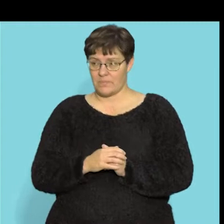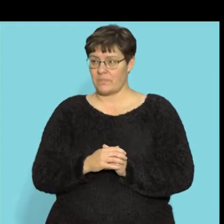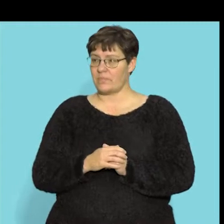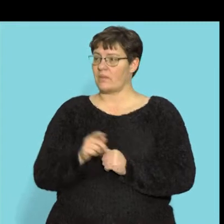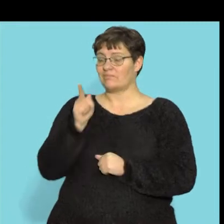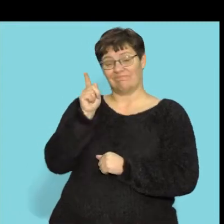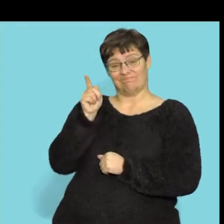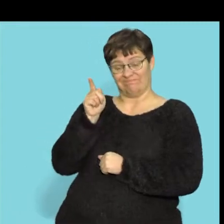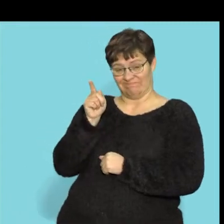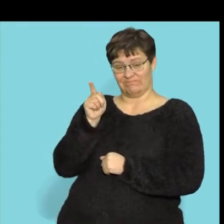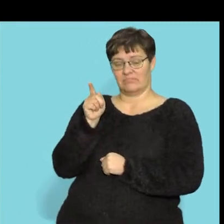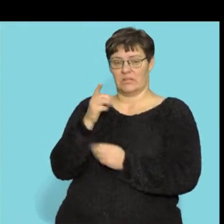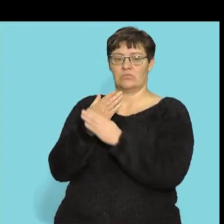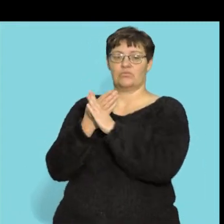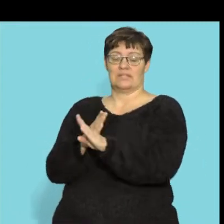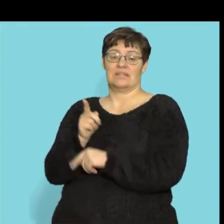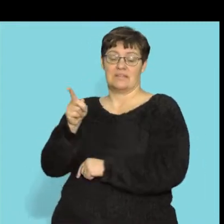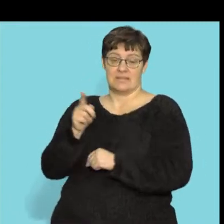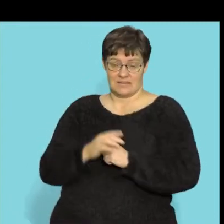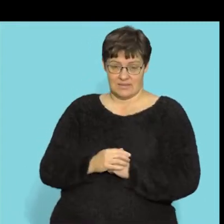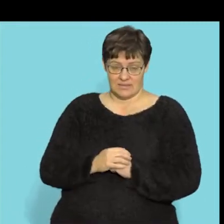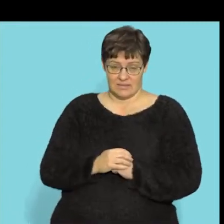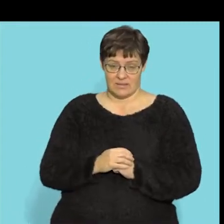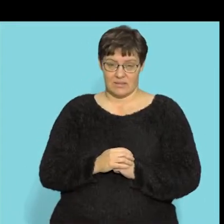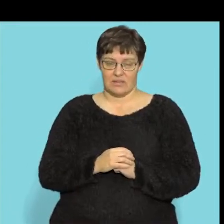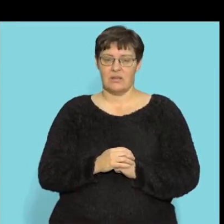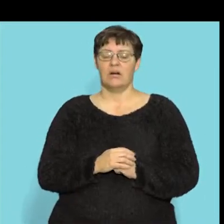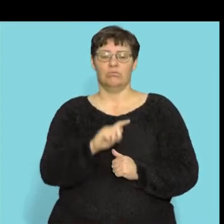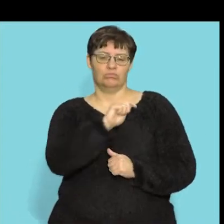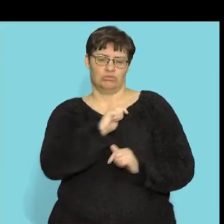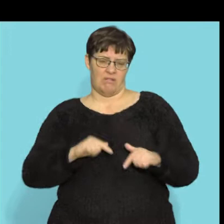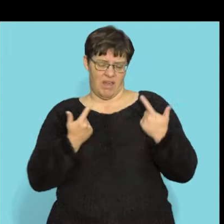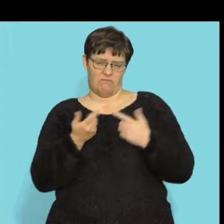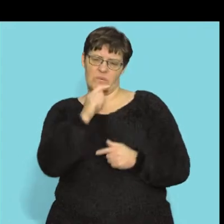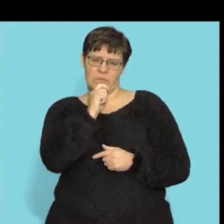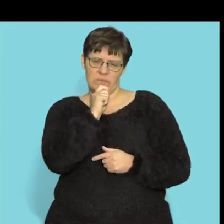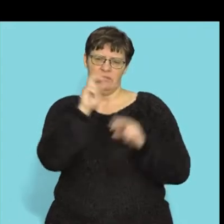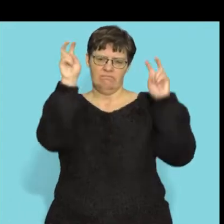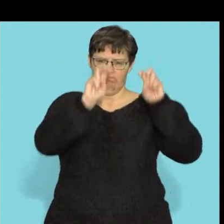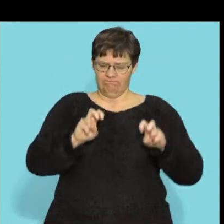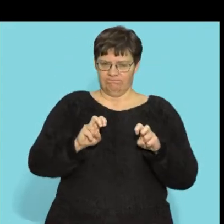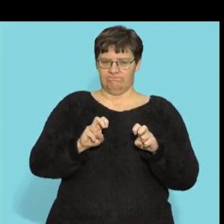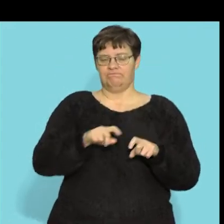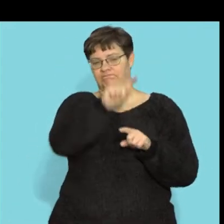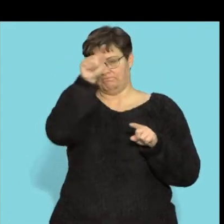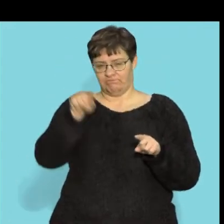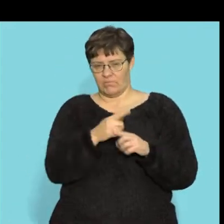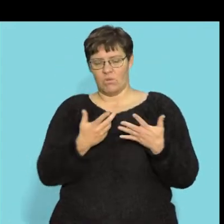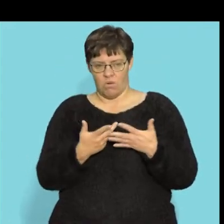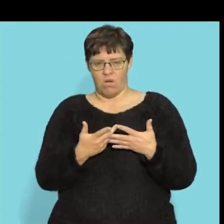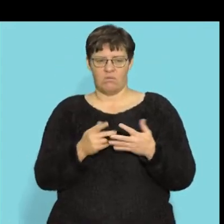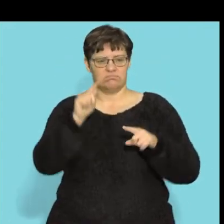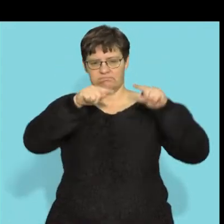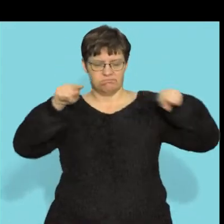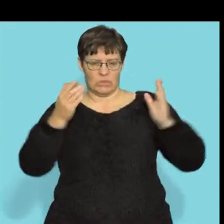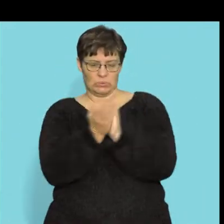life, this is a typical example of a resistor that we used in, in electric circuits